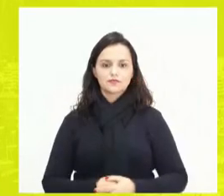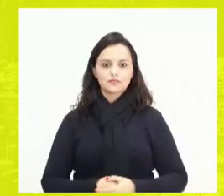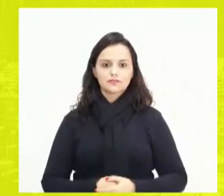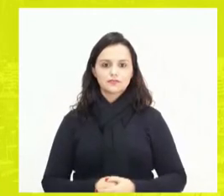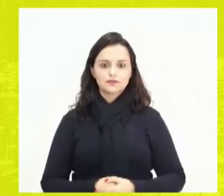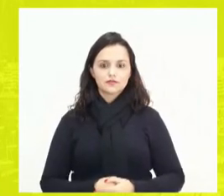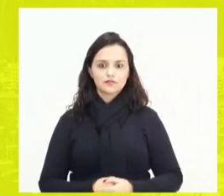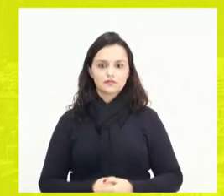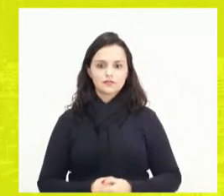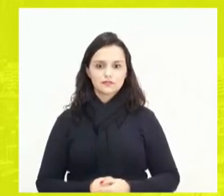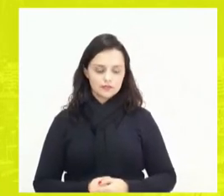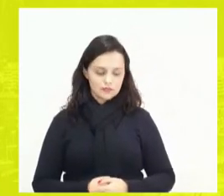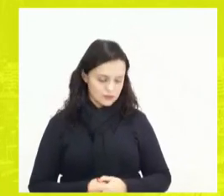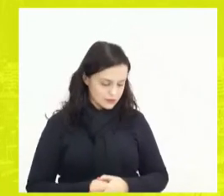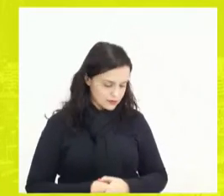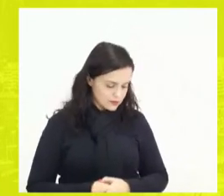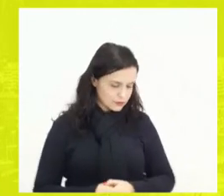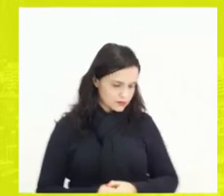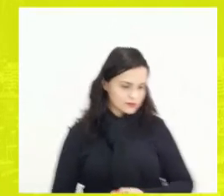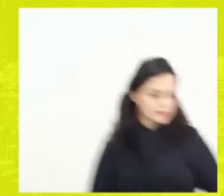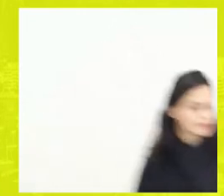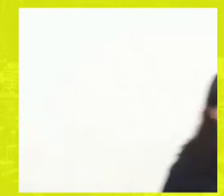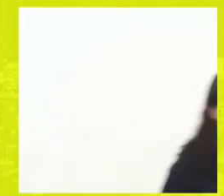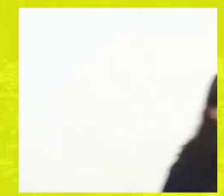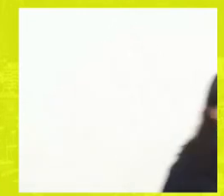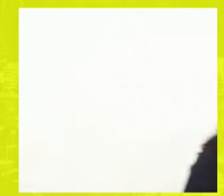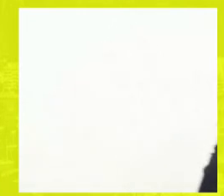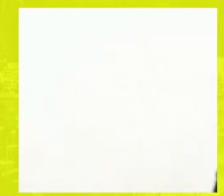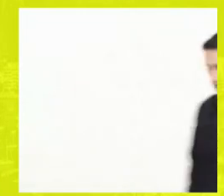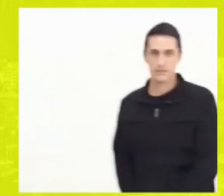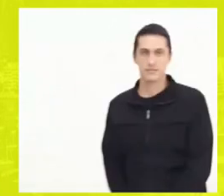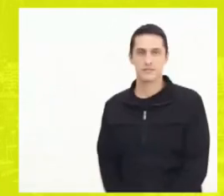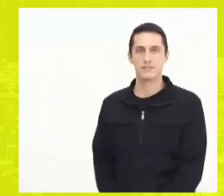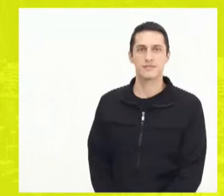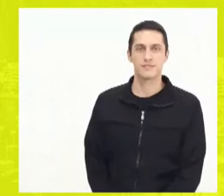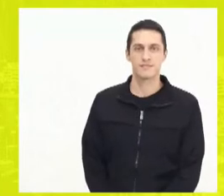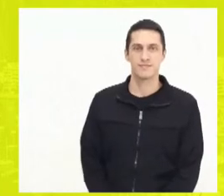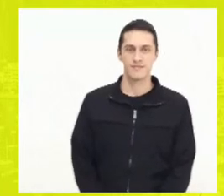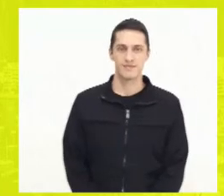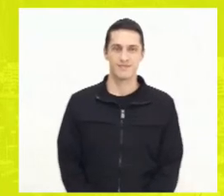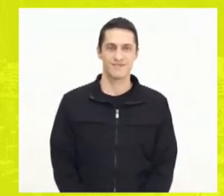organized this event we are the ones who thank you guillerme